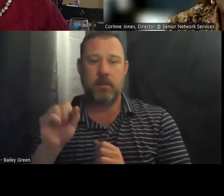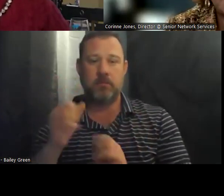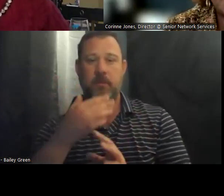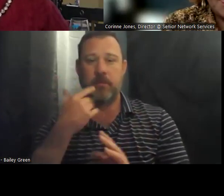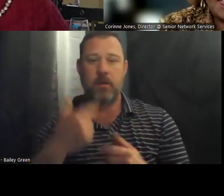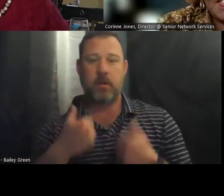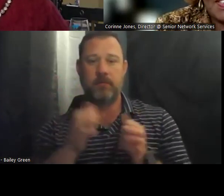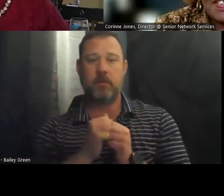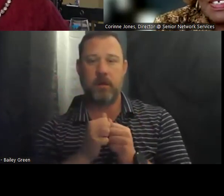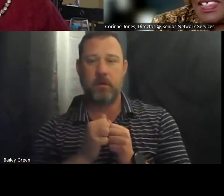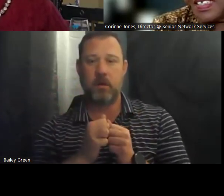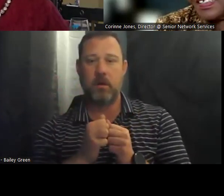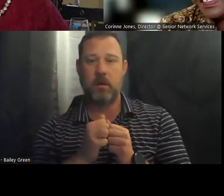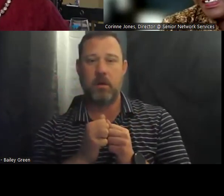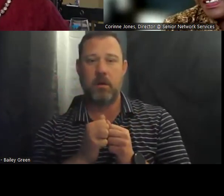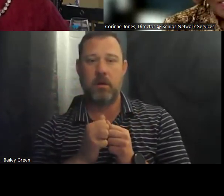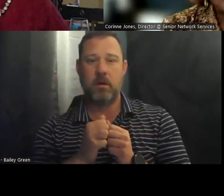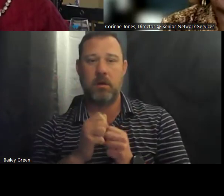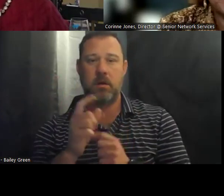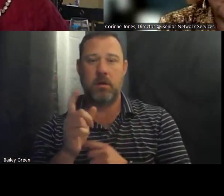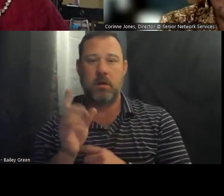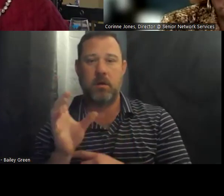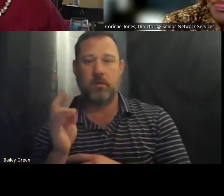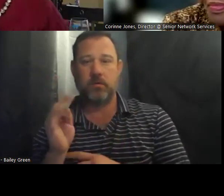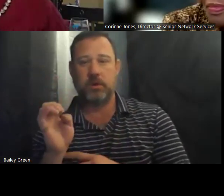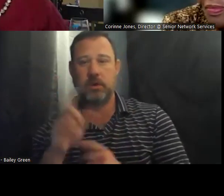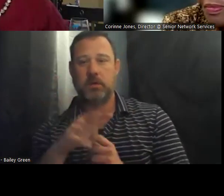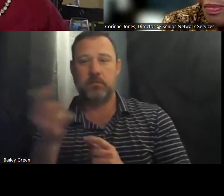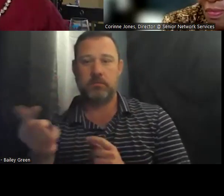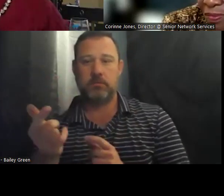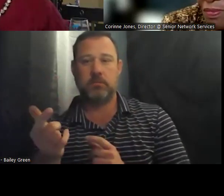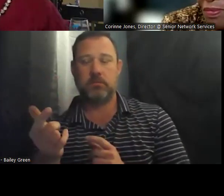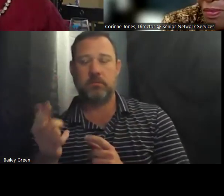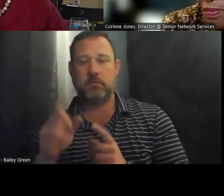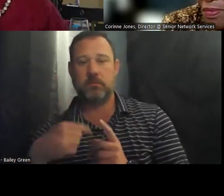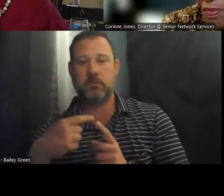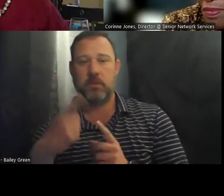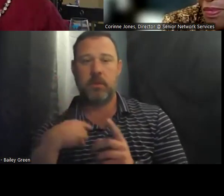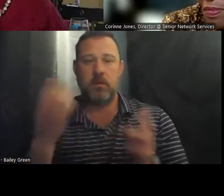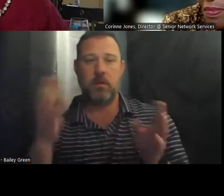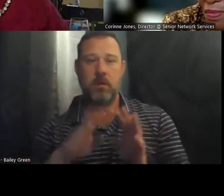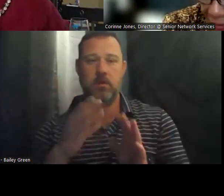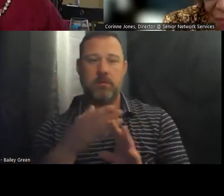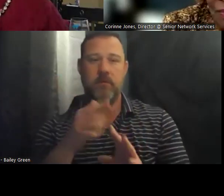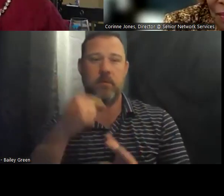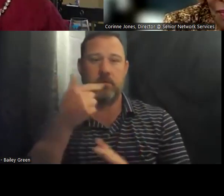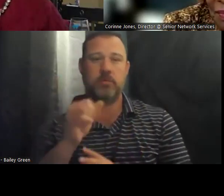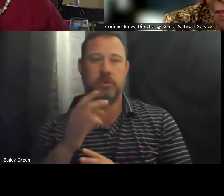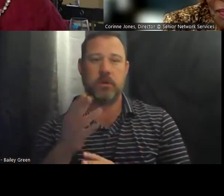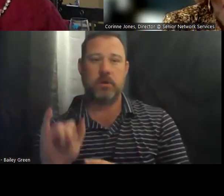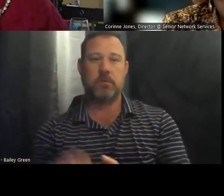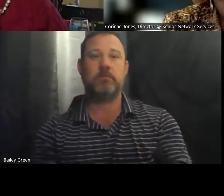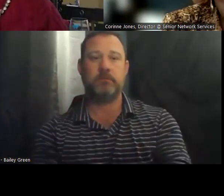Life Together. Karine, I'm going to turn it over to you, and then I'll do a close up before I turn it back over to Sherry.